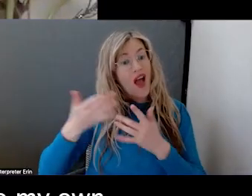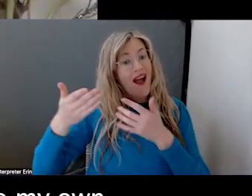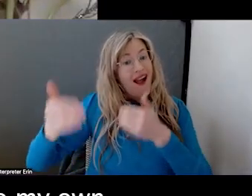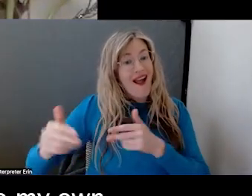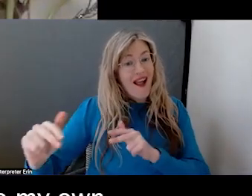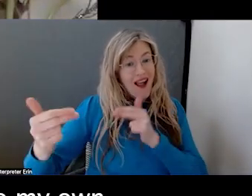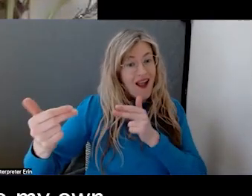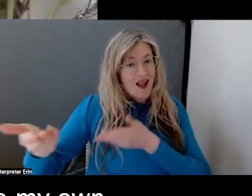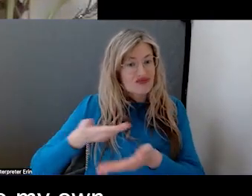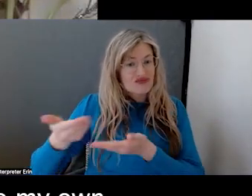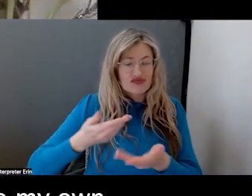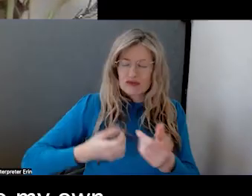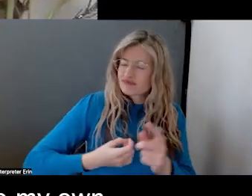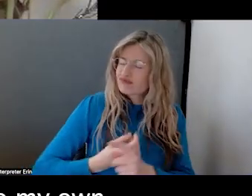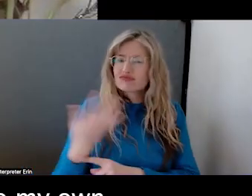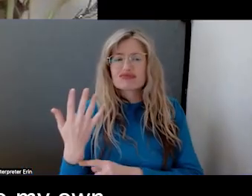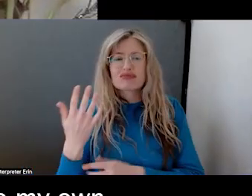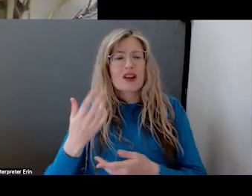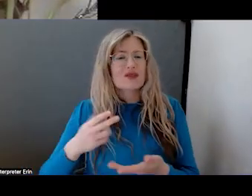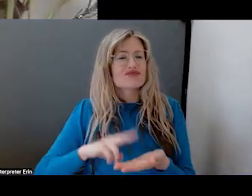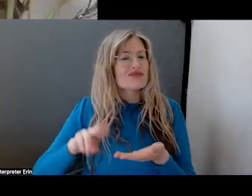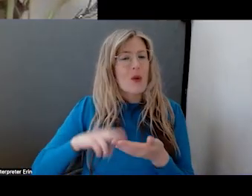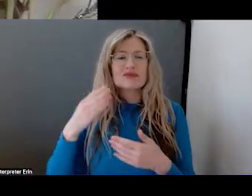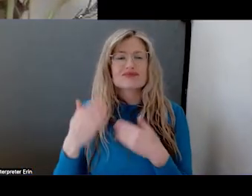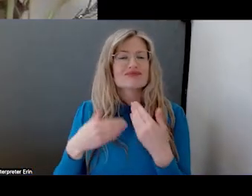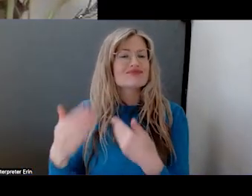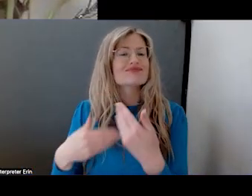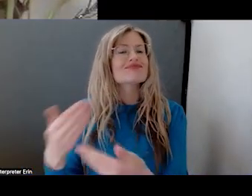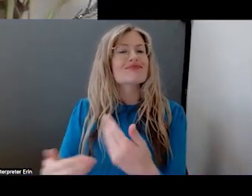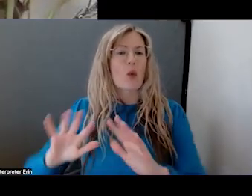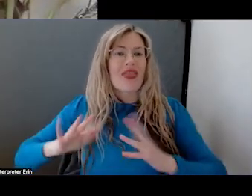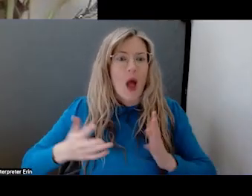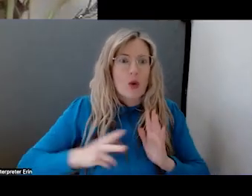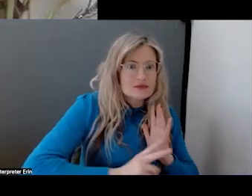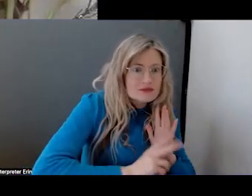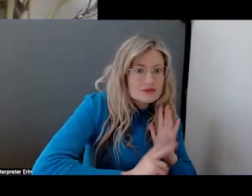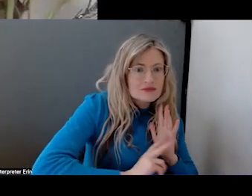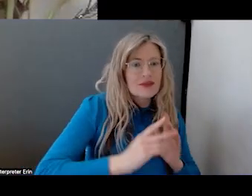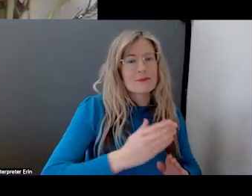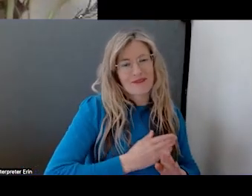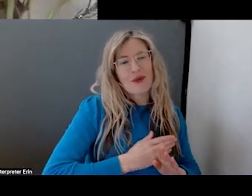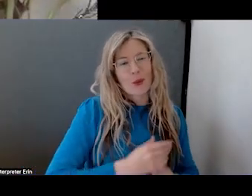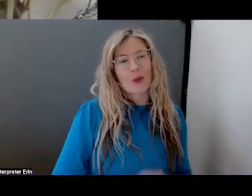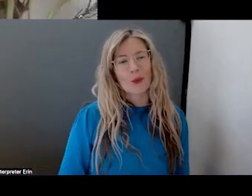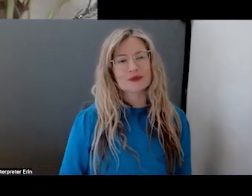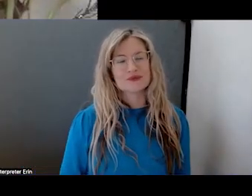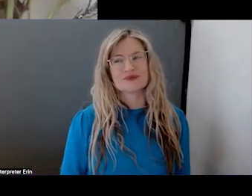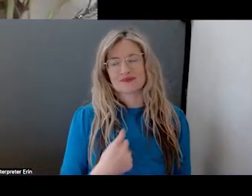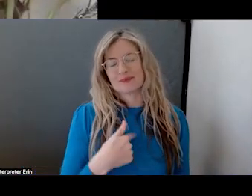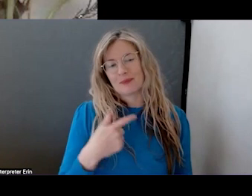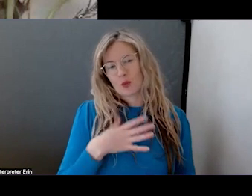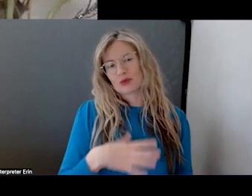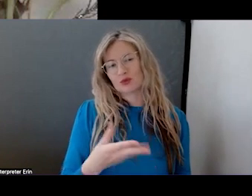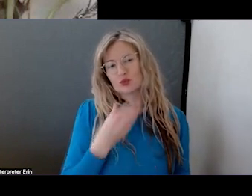just to transfer and take that forward into my own practice. I think the most important thing for me